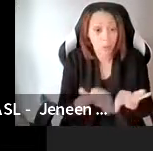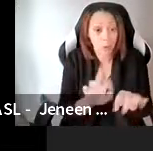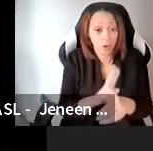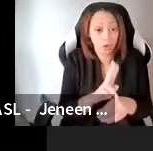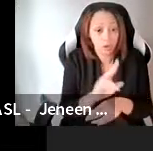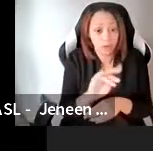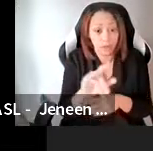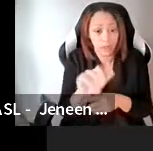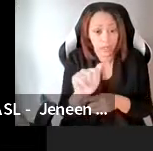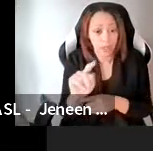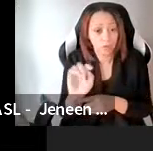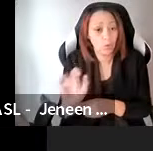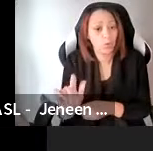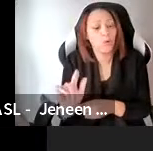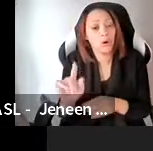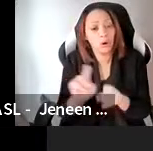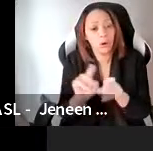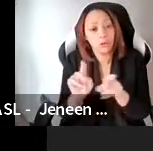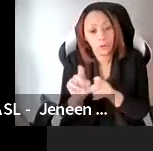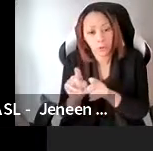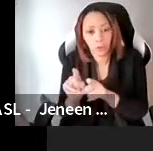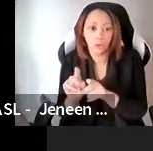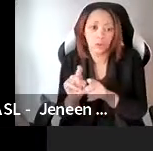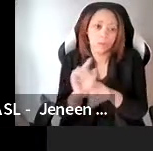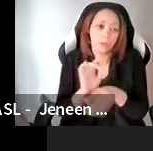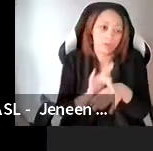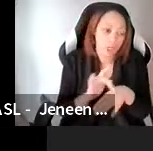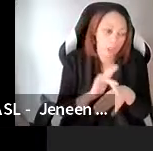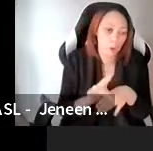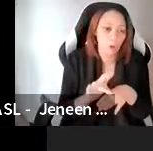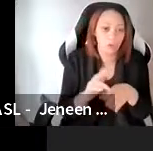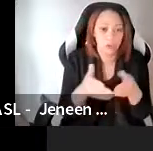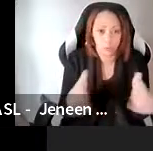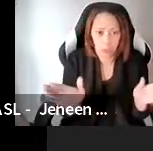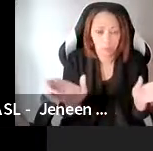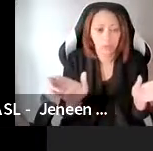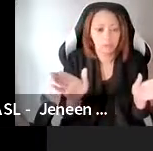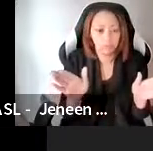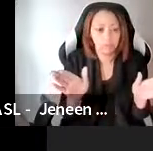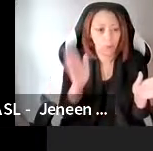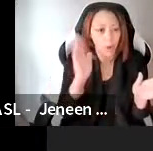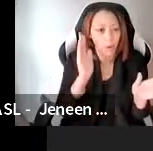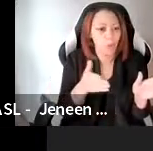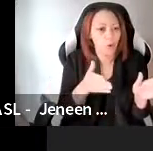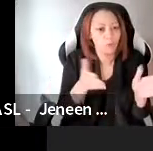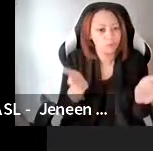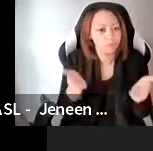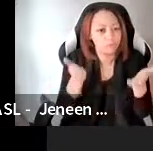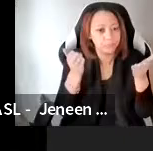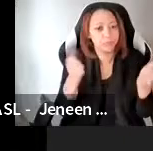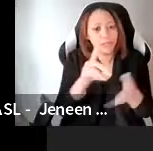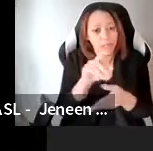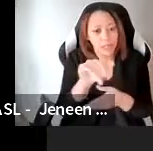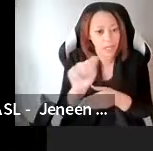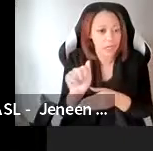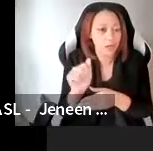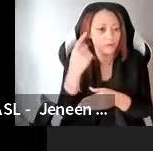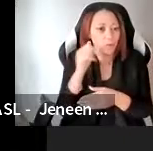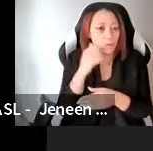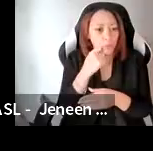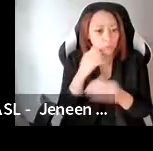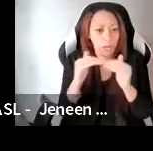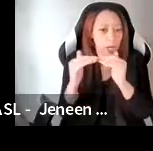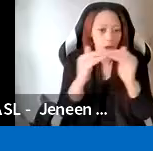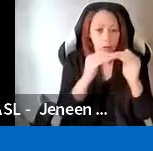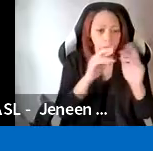data tool, in addition to being, available to the public, is that it will provide data for the racial equity reports that are going